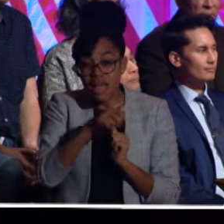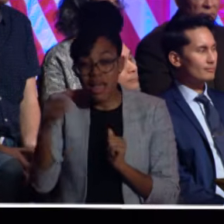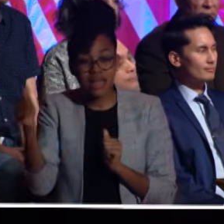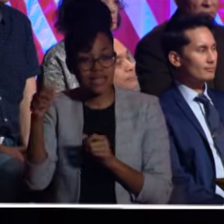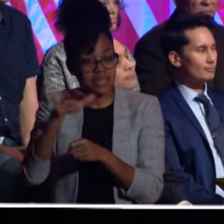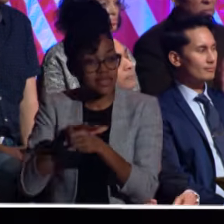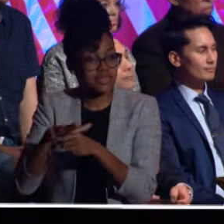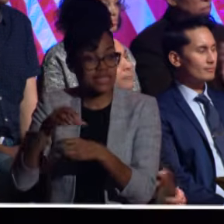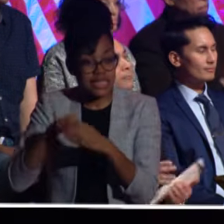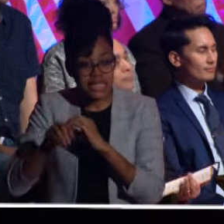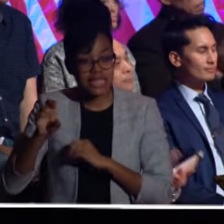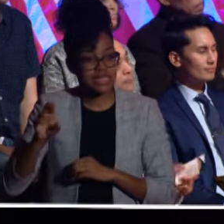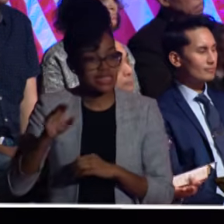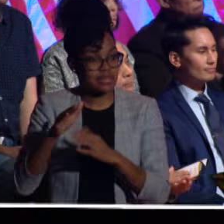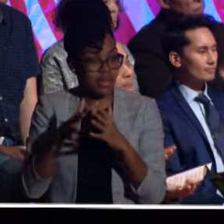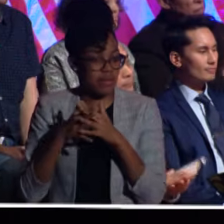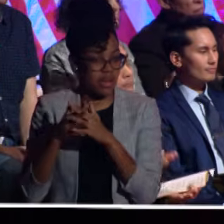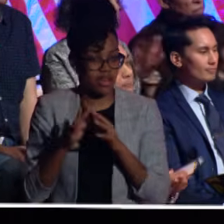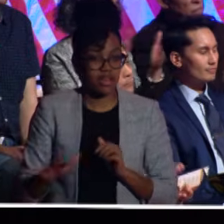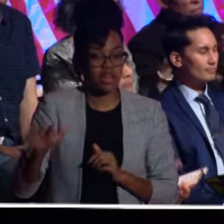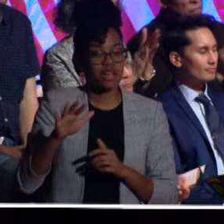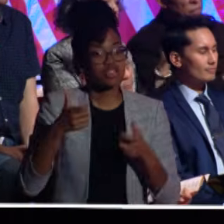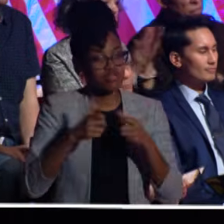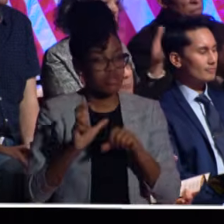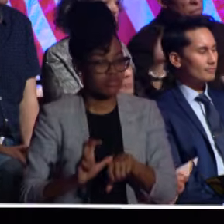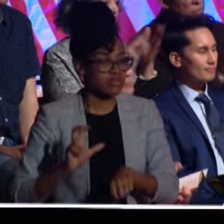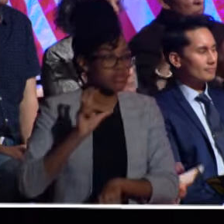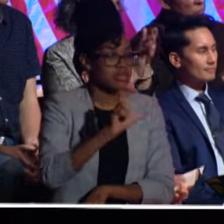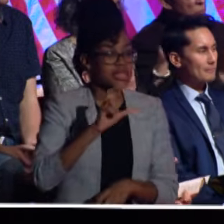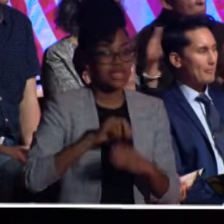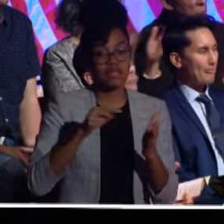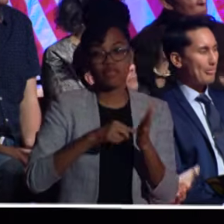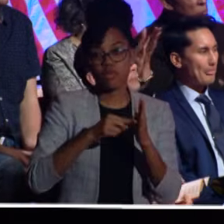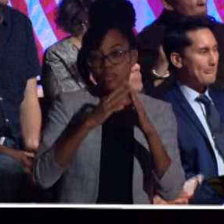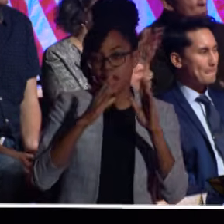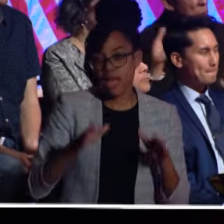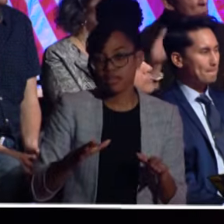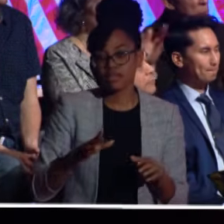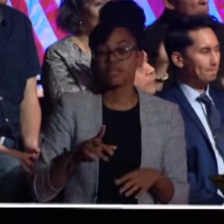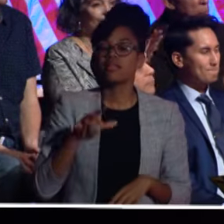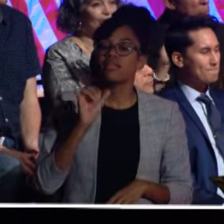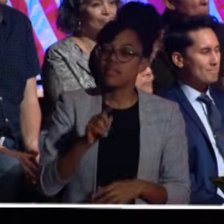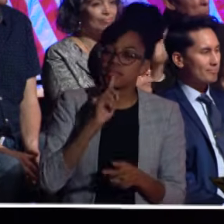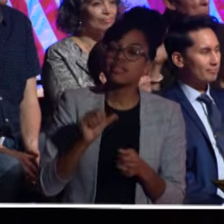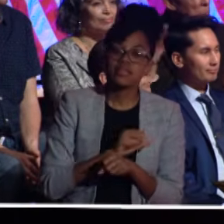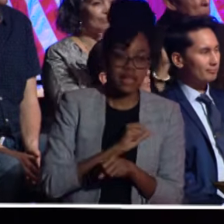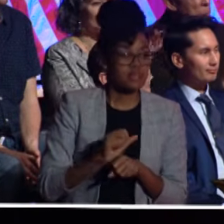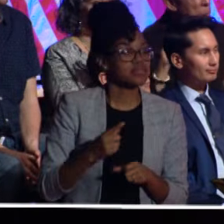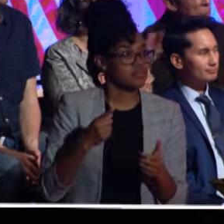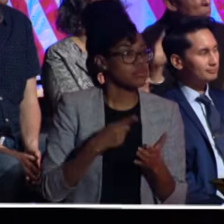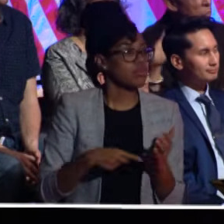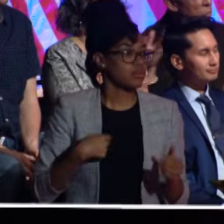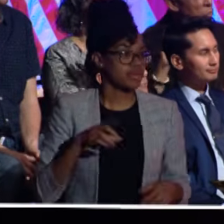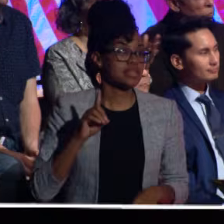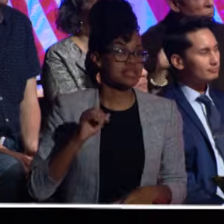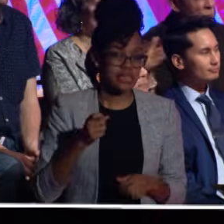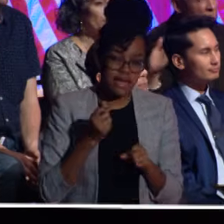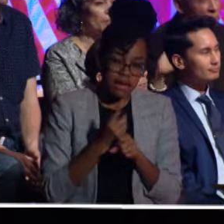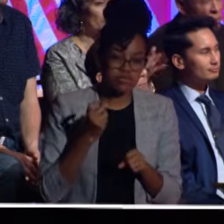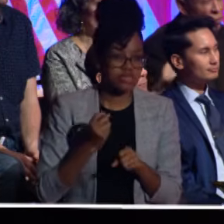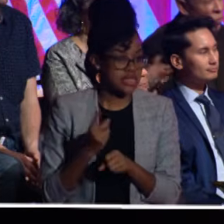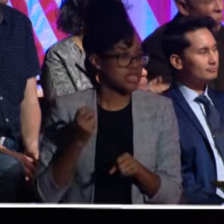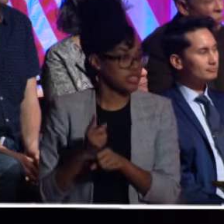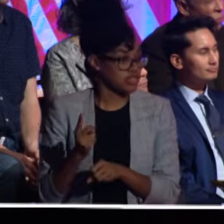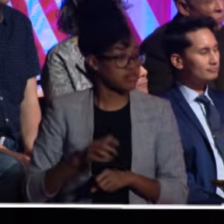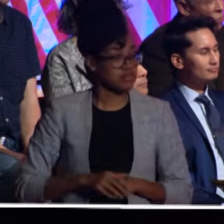create and preserve affordable housing. And that's exactly what we did every single year. And it